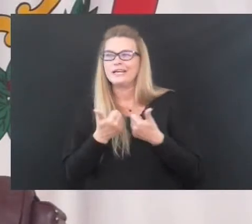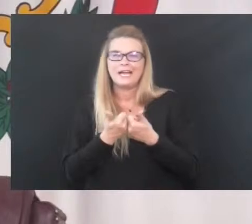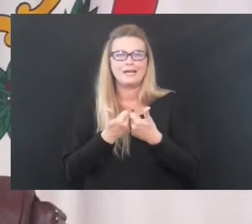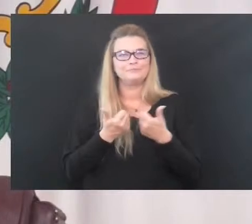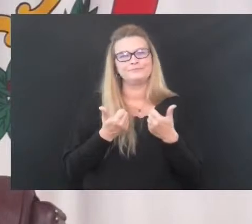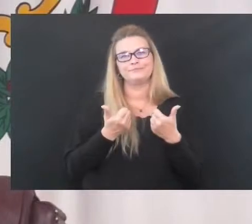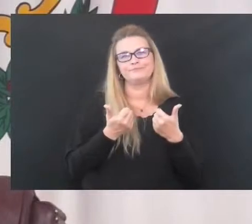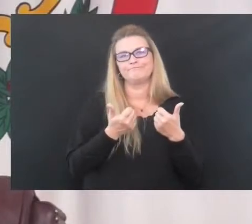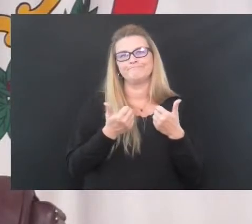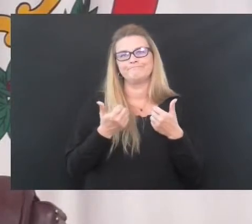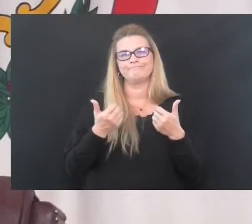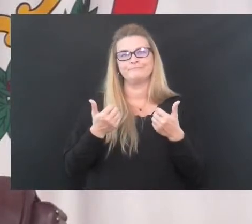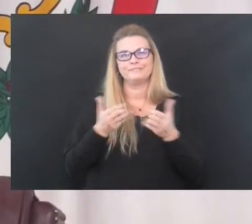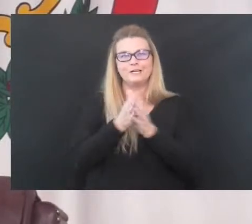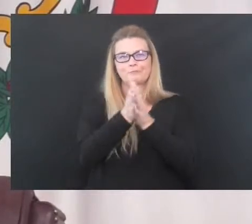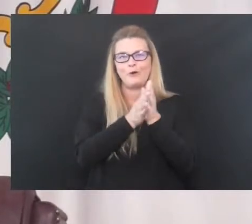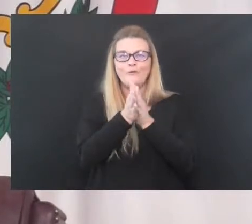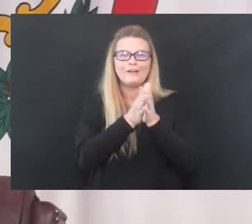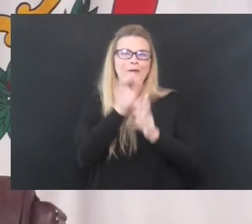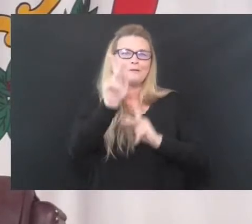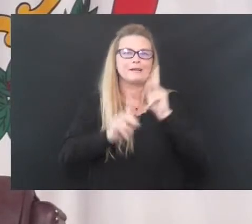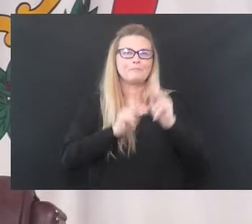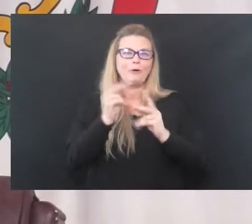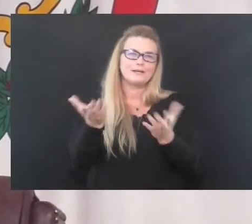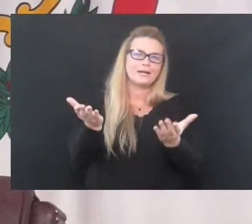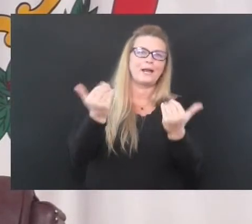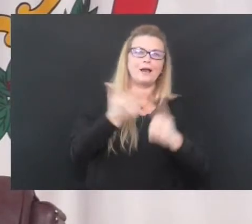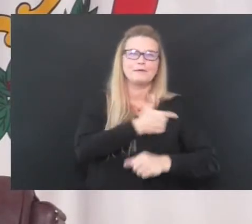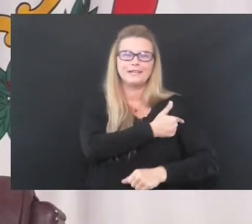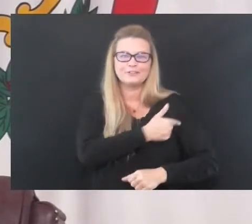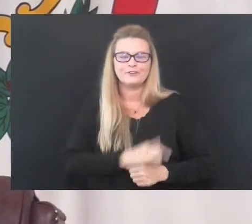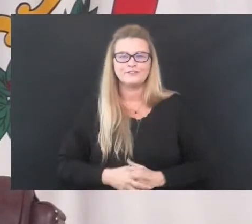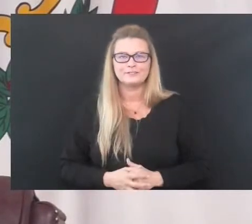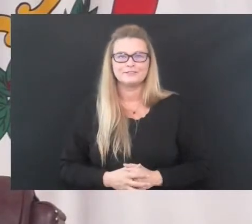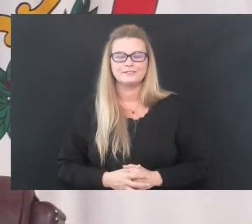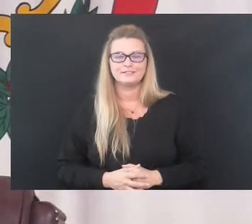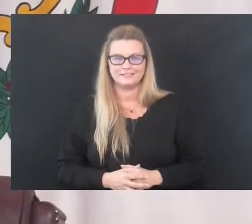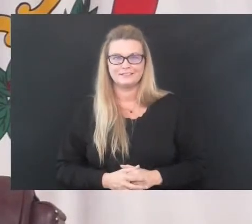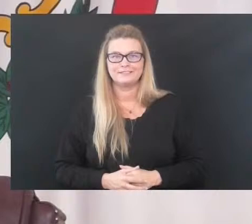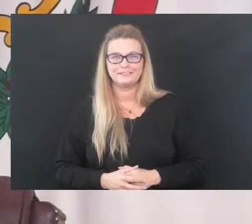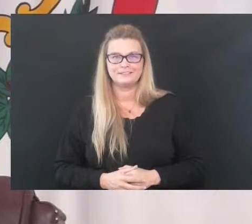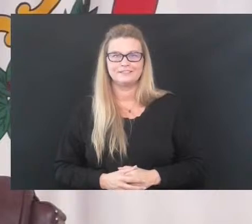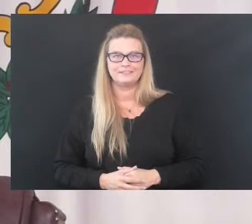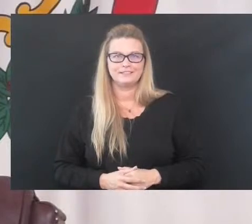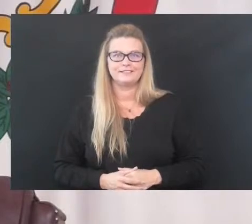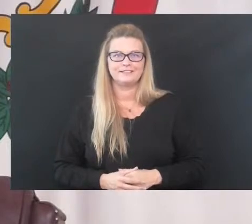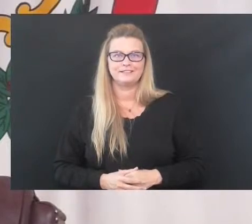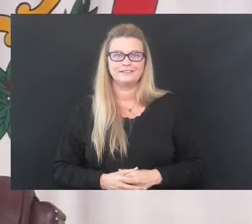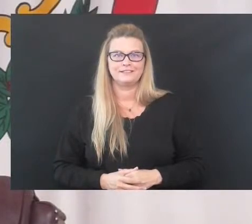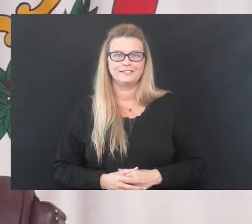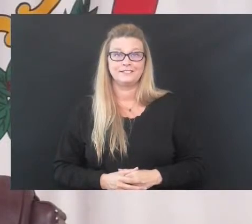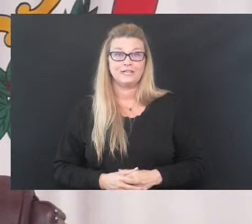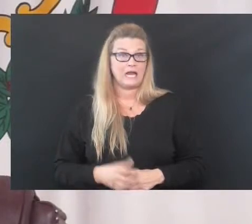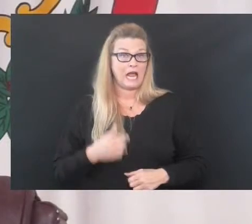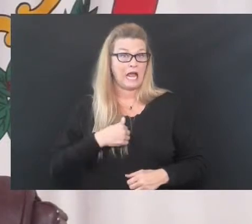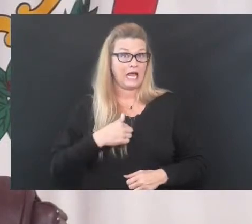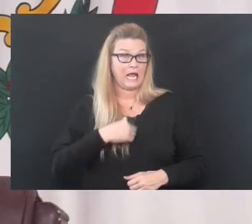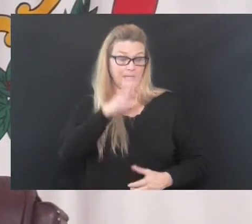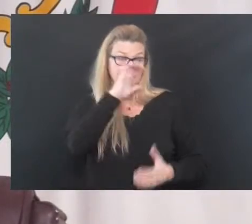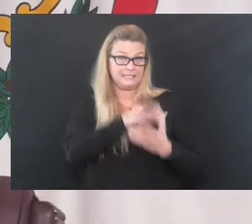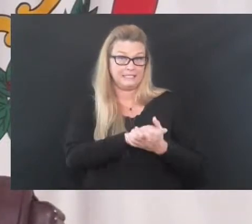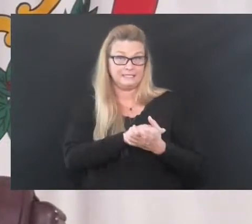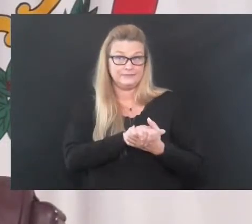to motivate and try to get folks involved. I am a real